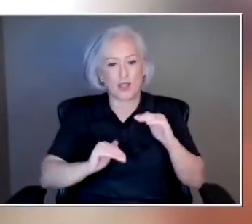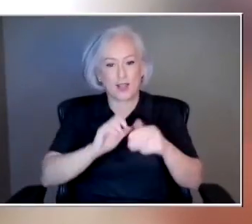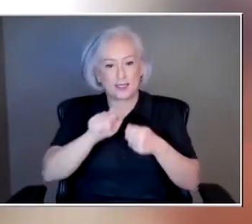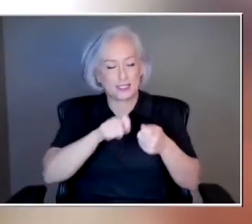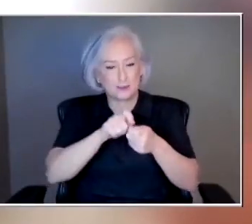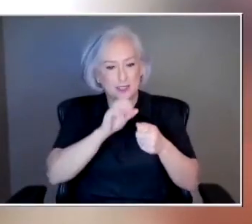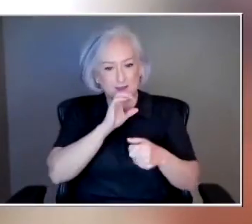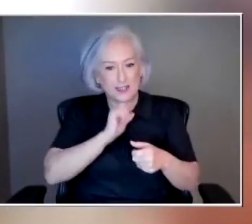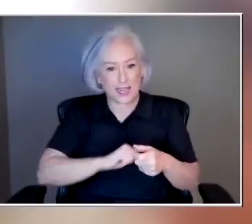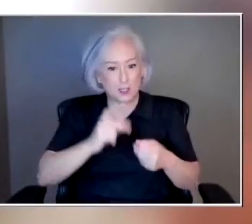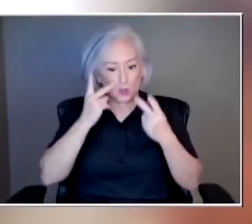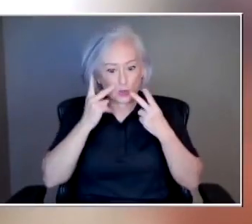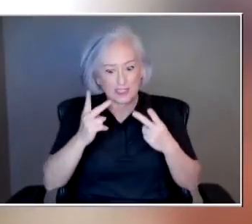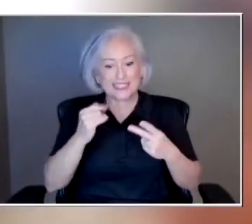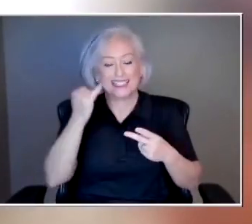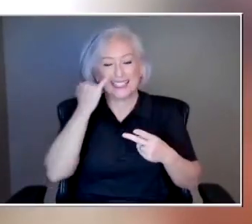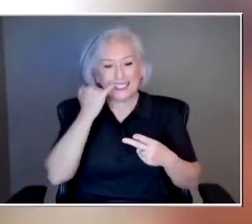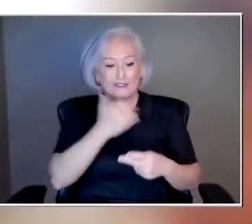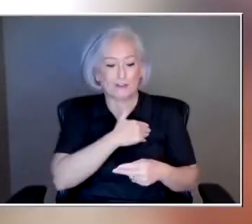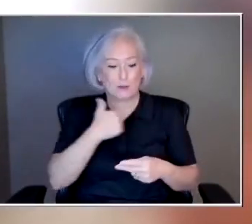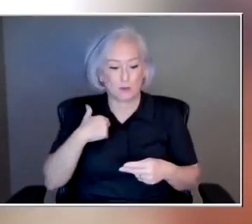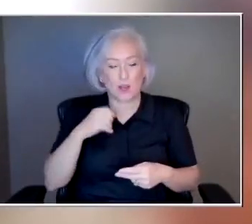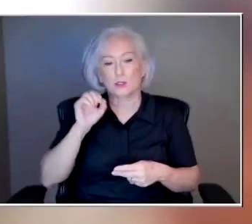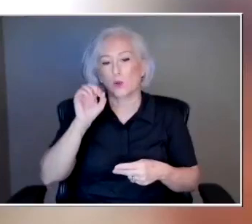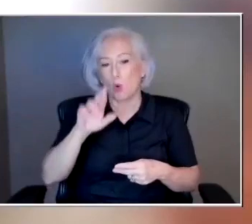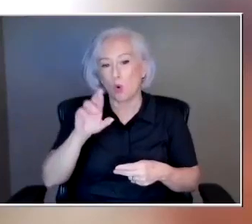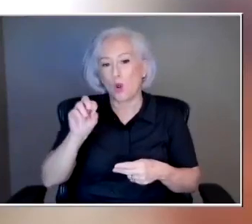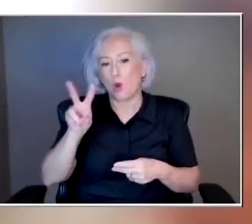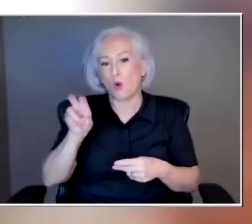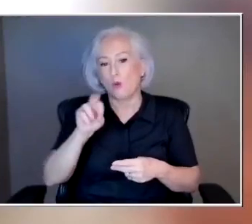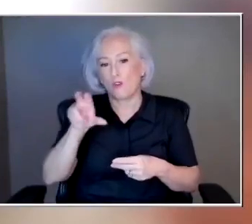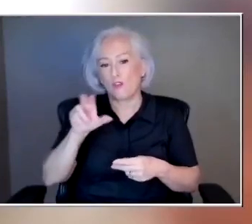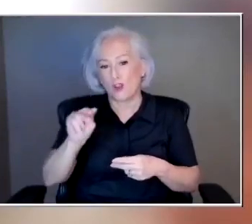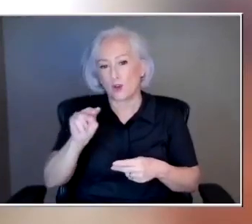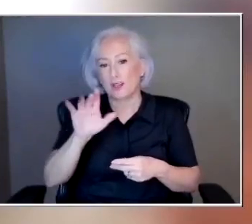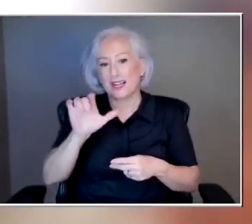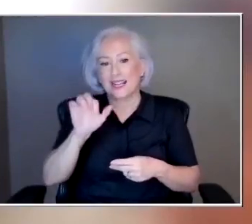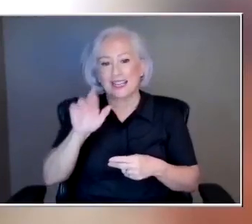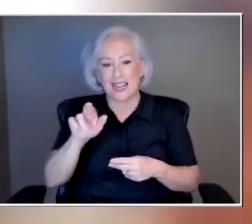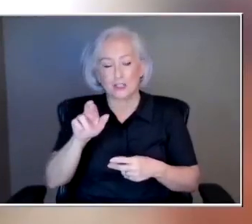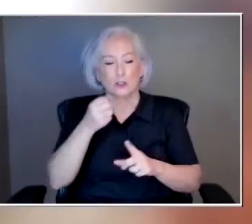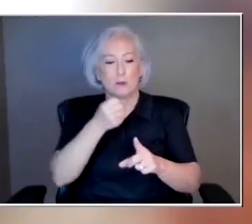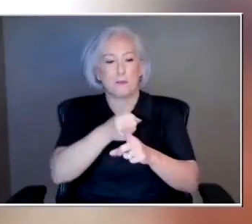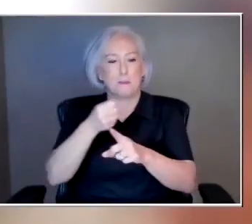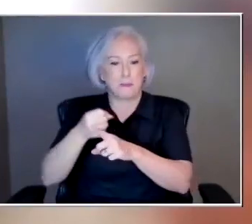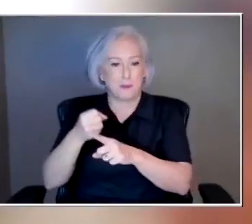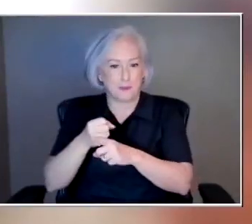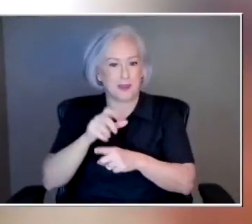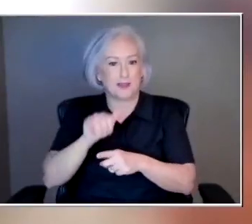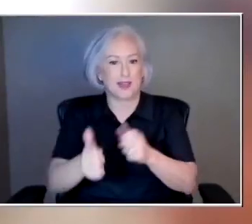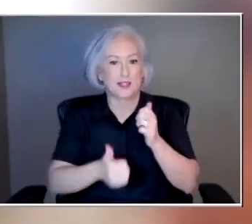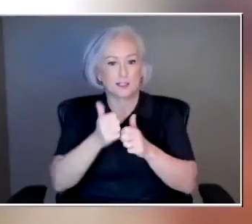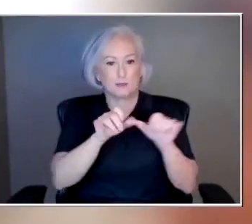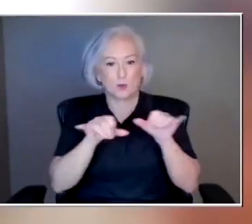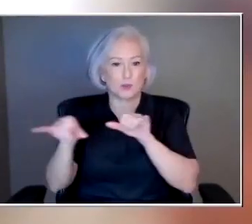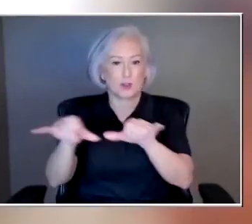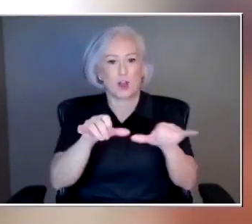or the ovarian cancer, which are the more common cancers that occur with the BRCA